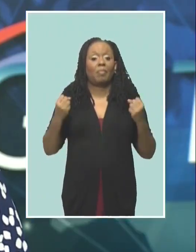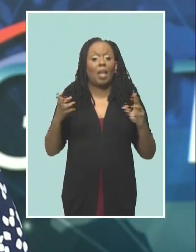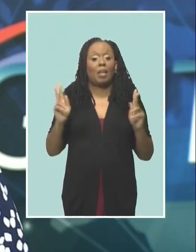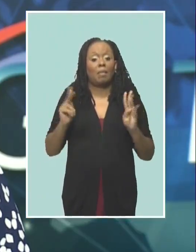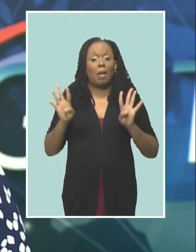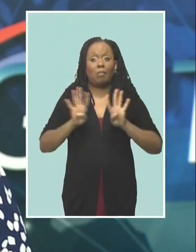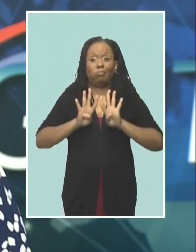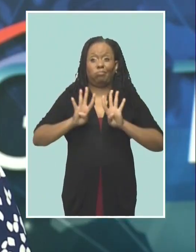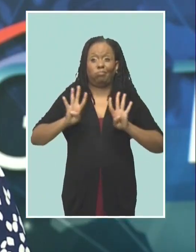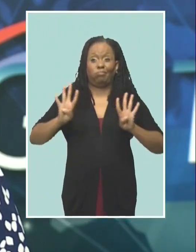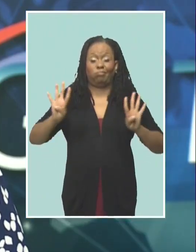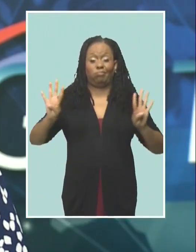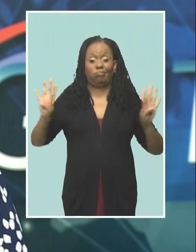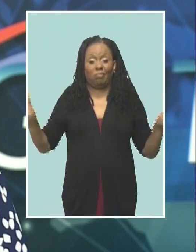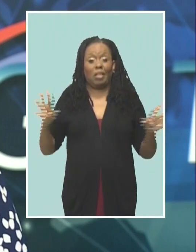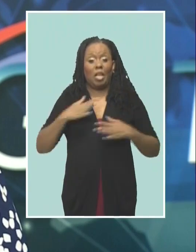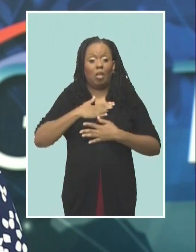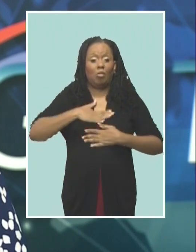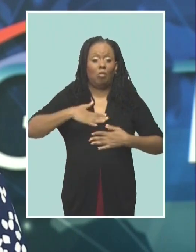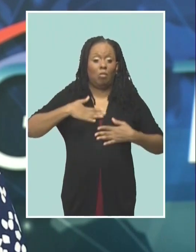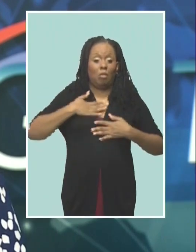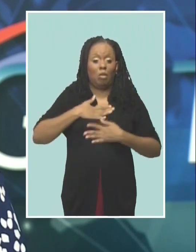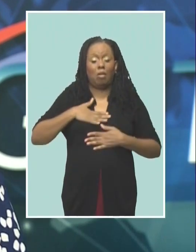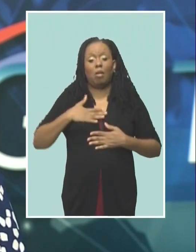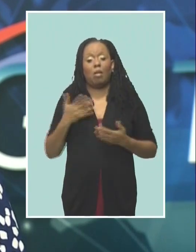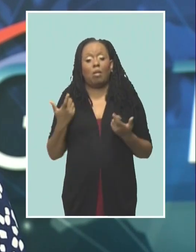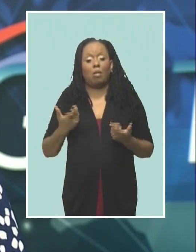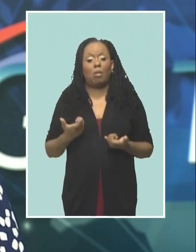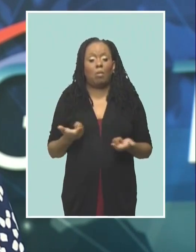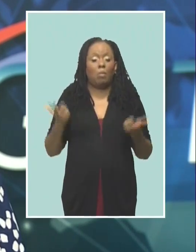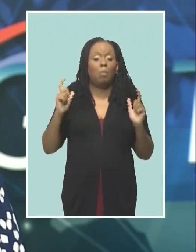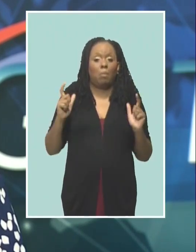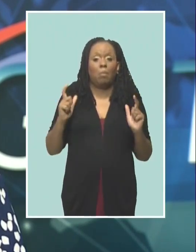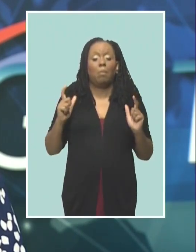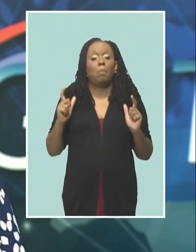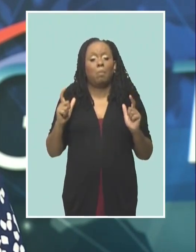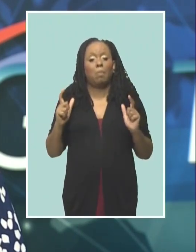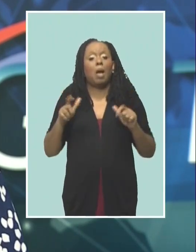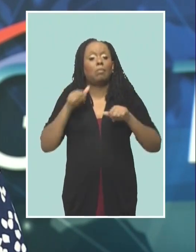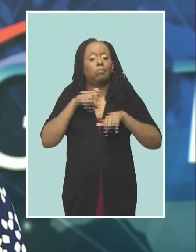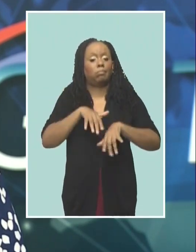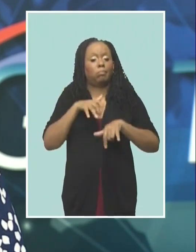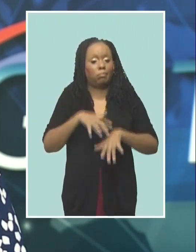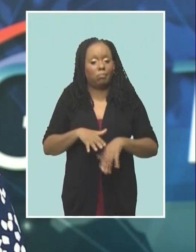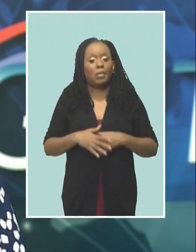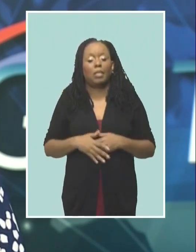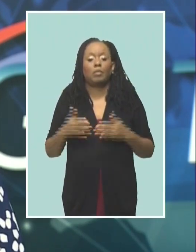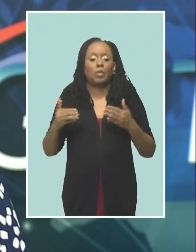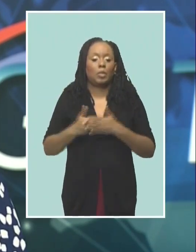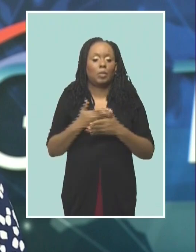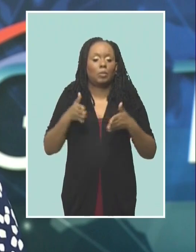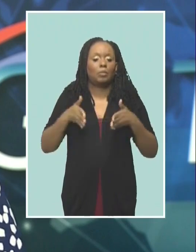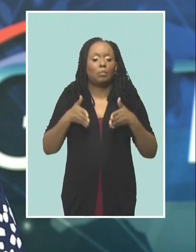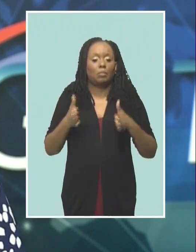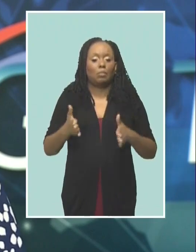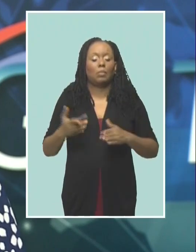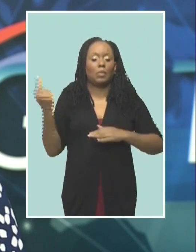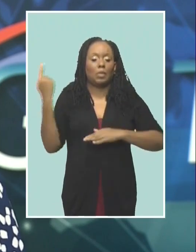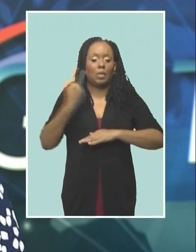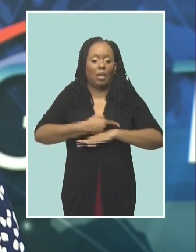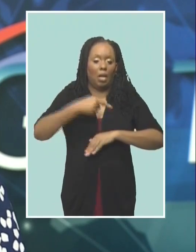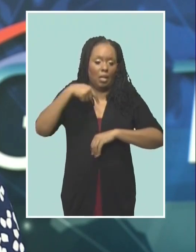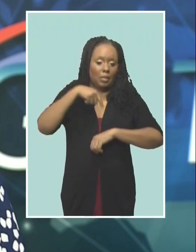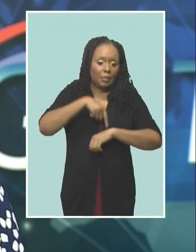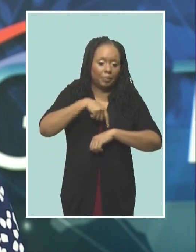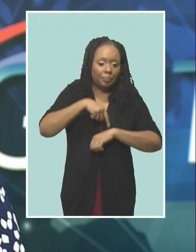1,000 lined the streets to enjoy Barbados' largest spectacle as hundreds of revelers christened the new route. The spectacular